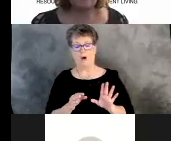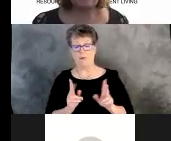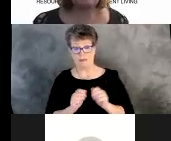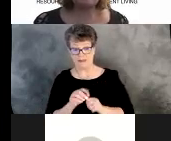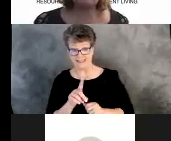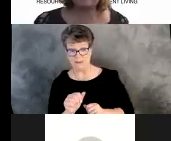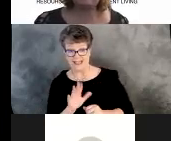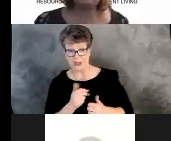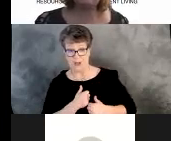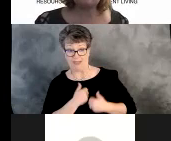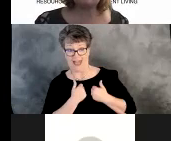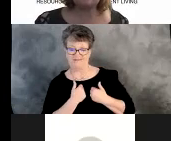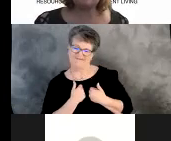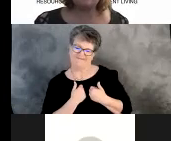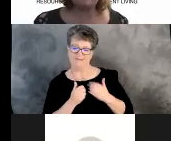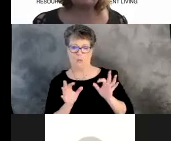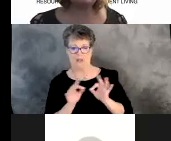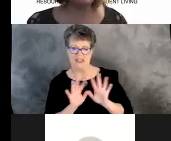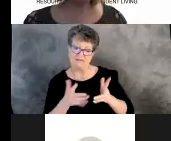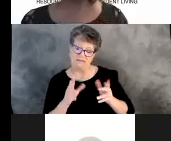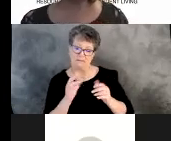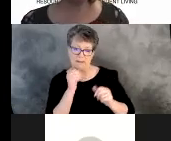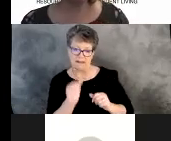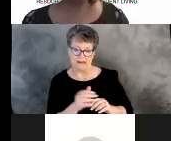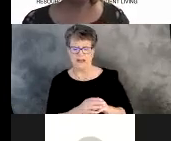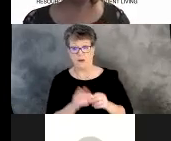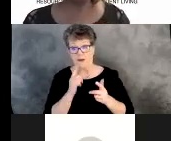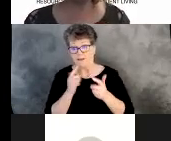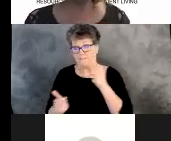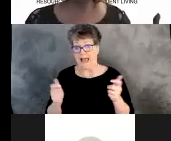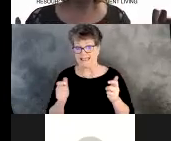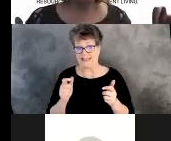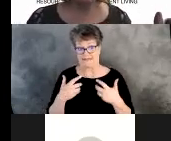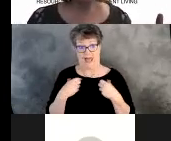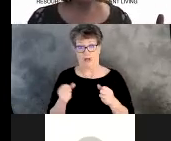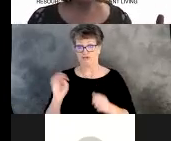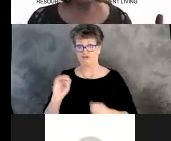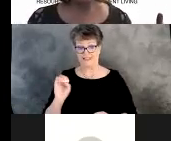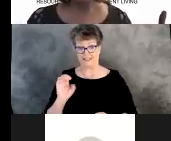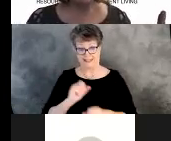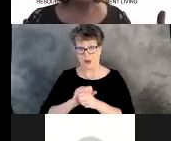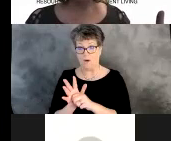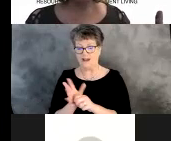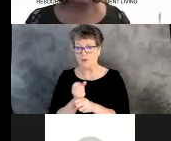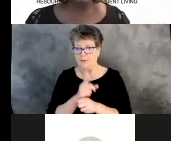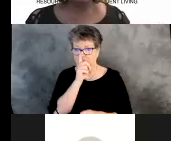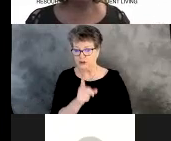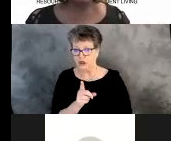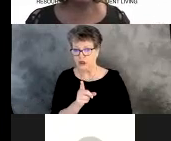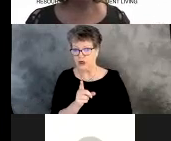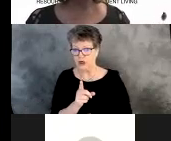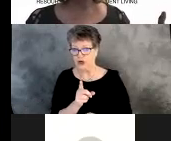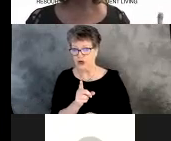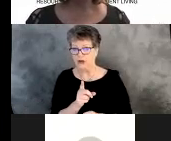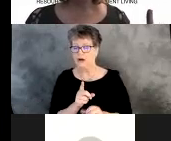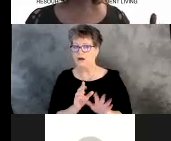living. And so when there's a massive health crisis like COVID, let's make sure in their minds, in that mindset,